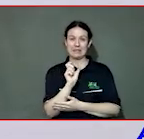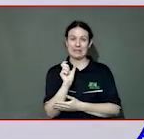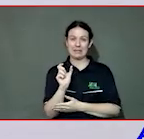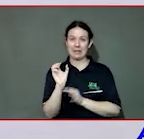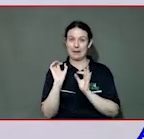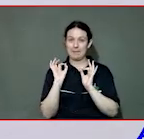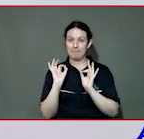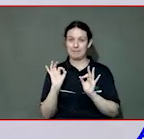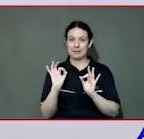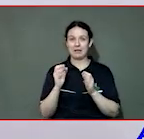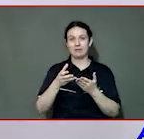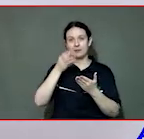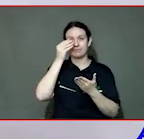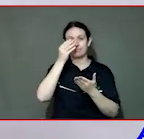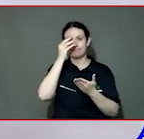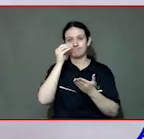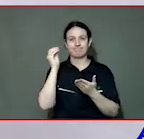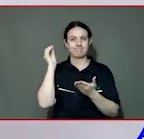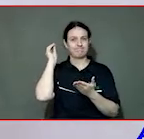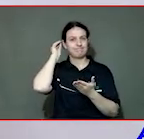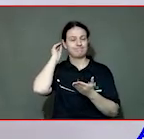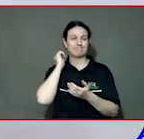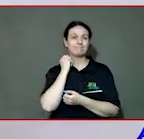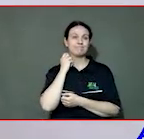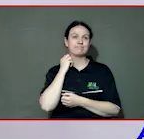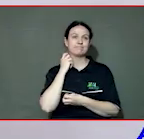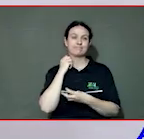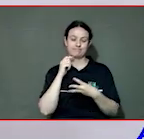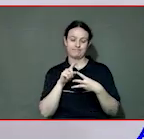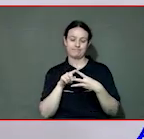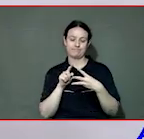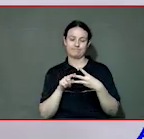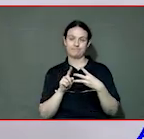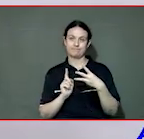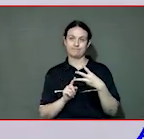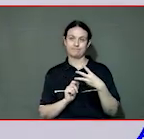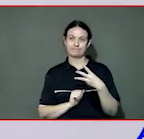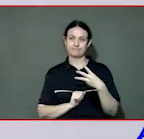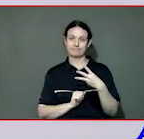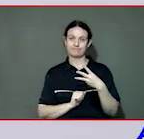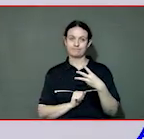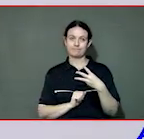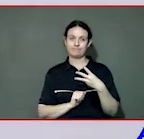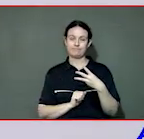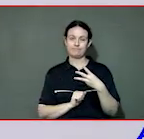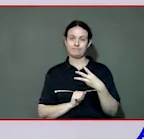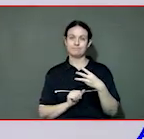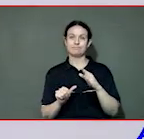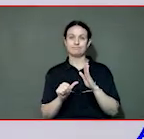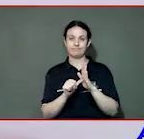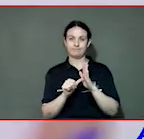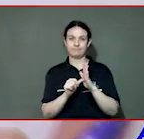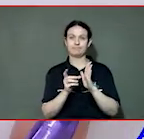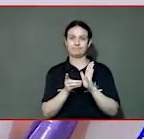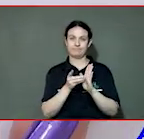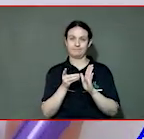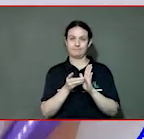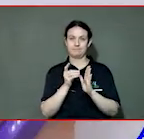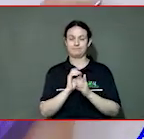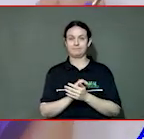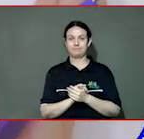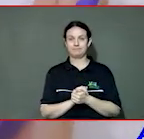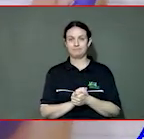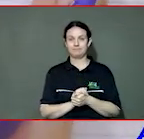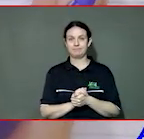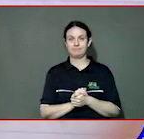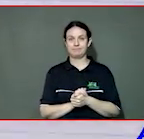word as it is written there. Okay, boiling point, melting point, vapor pressure, that is your definitions you have to know.